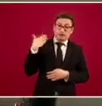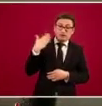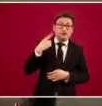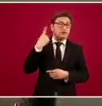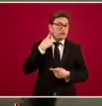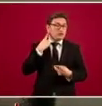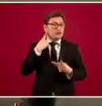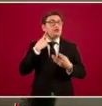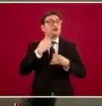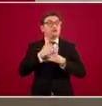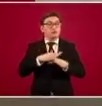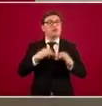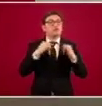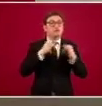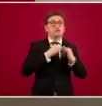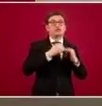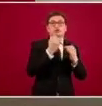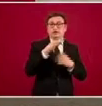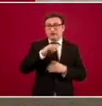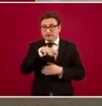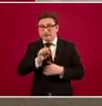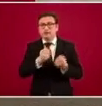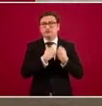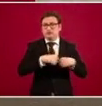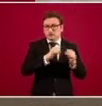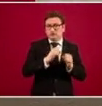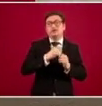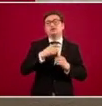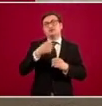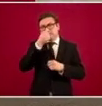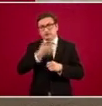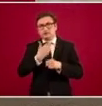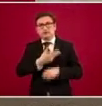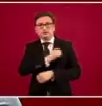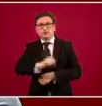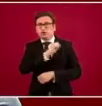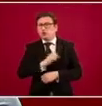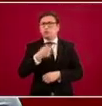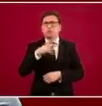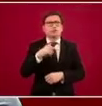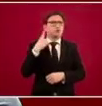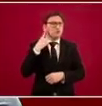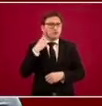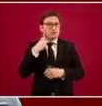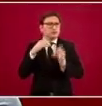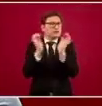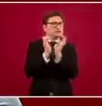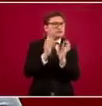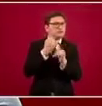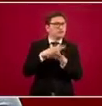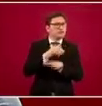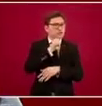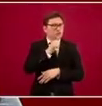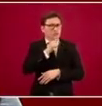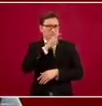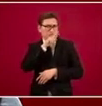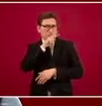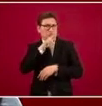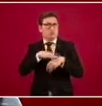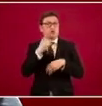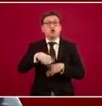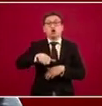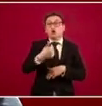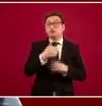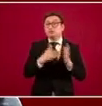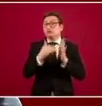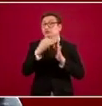pick them up? Also, we've been hearing of data presented by IMSS, by the Ministry of Health, but I haven't heard